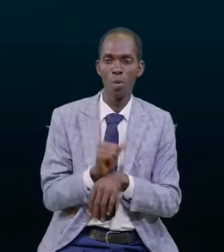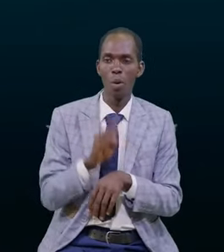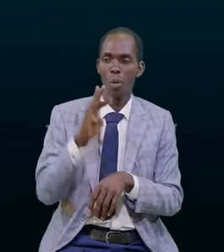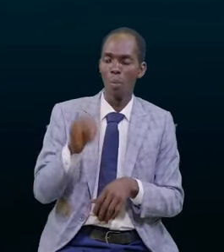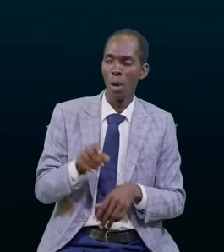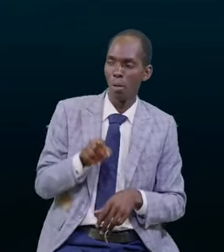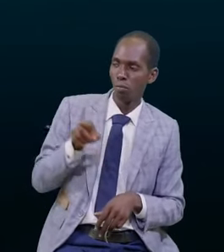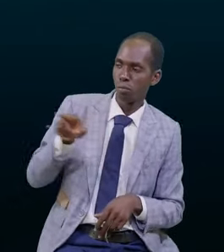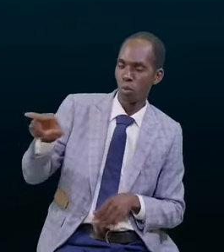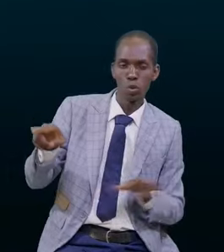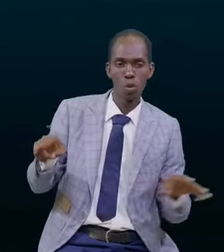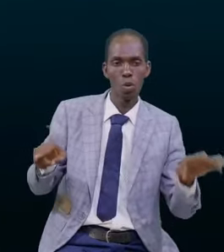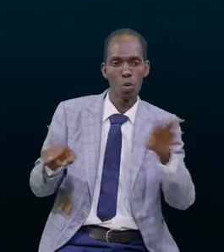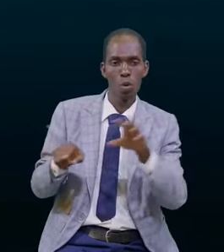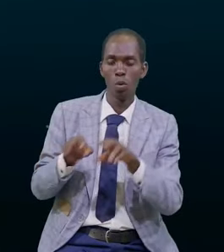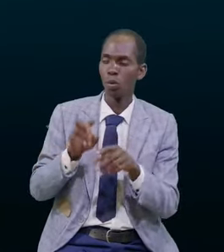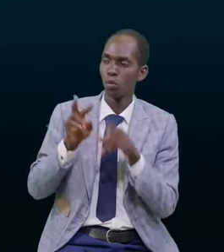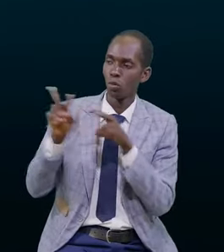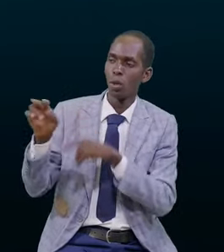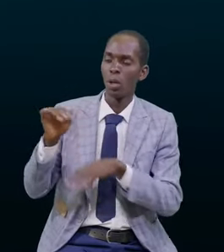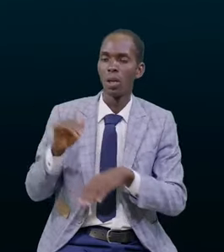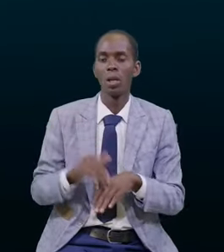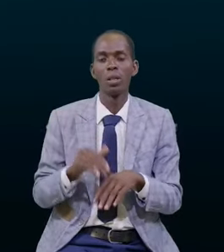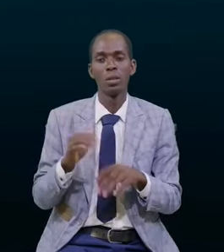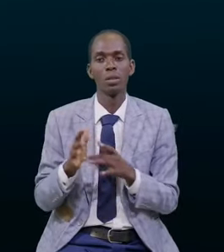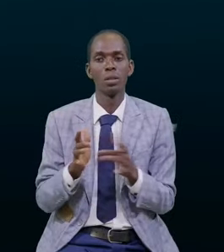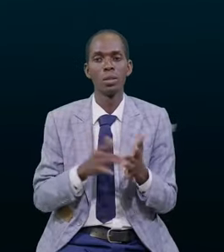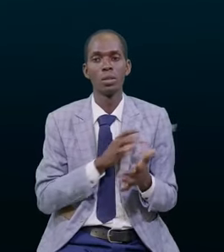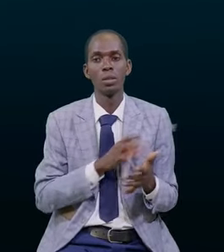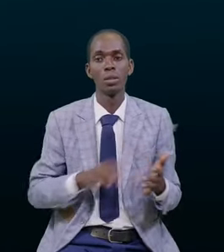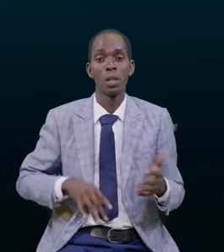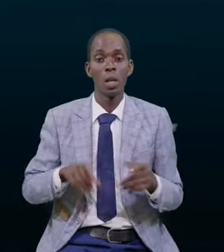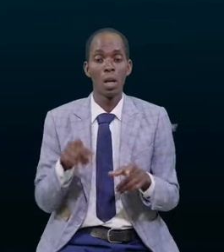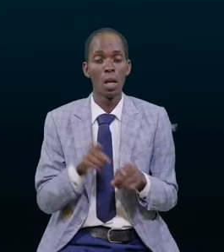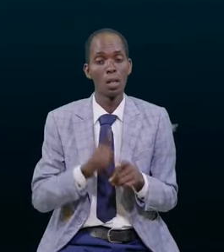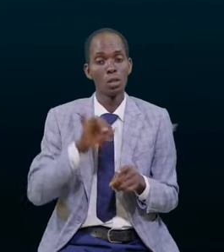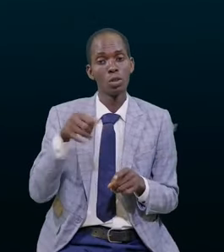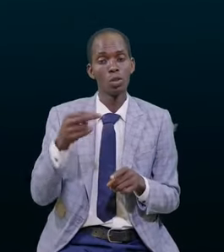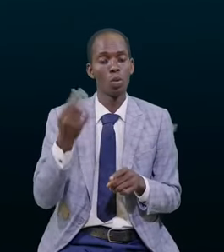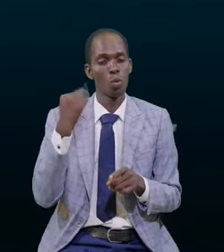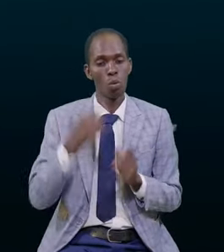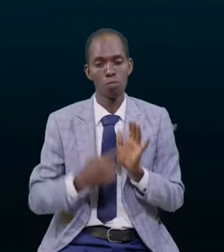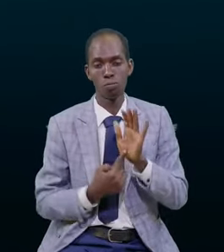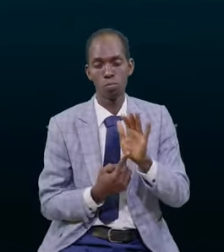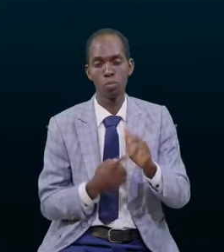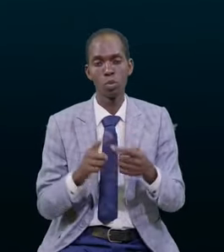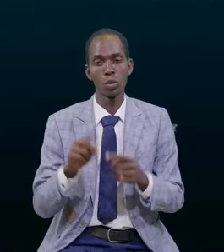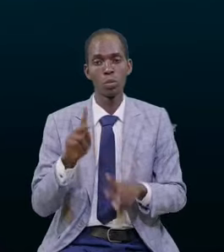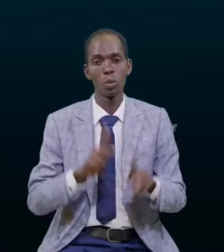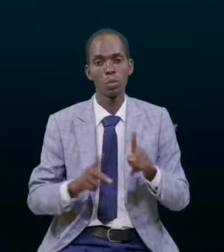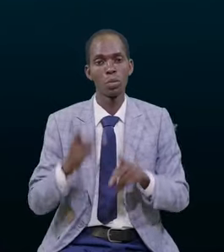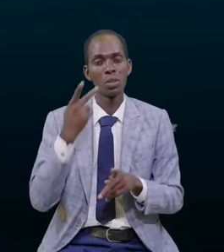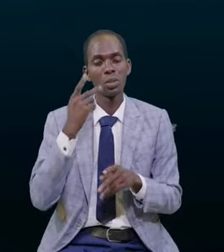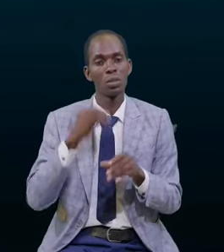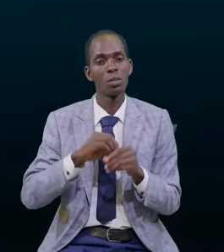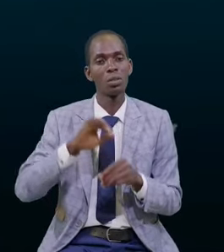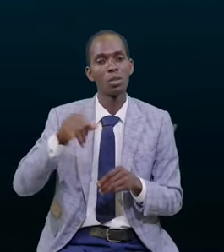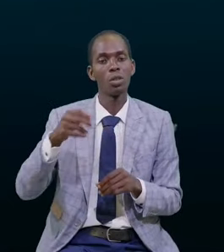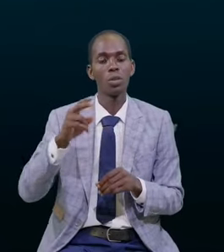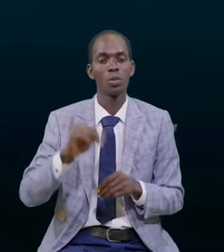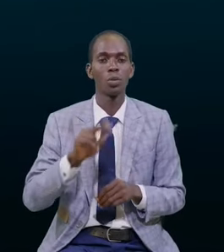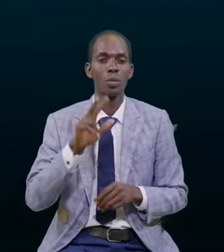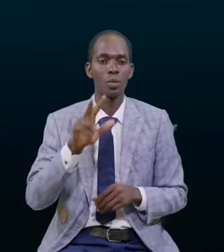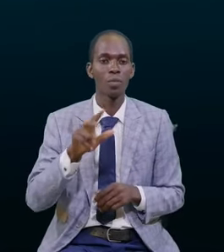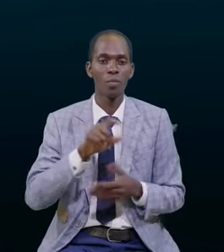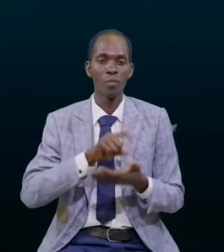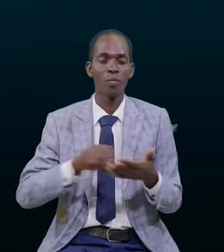and as John was you know presenting his arguments here in verse 34 of John chapter 3 he now added here for